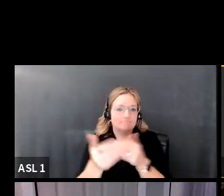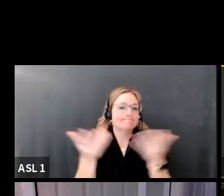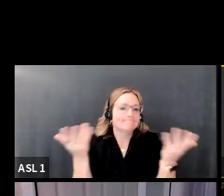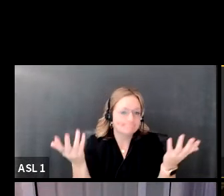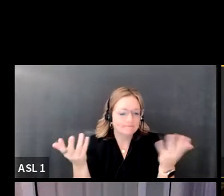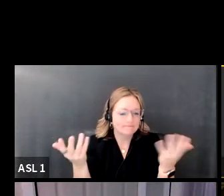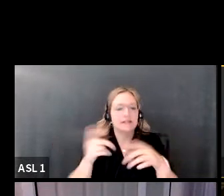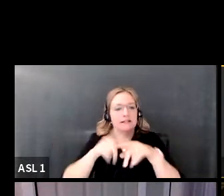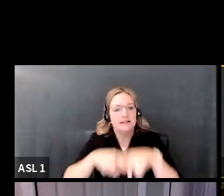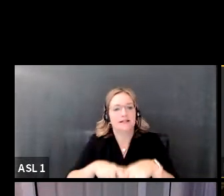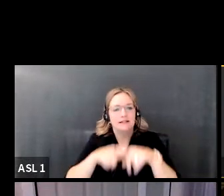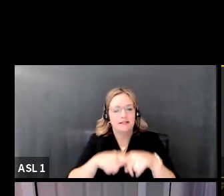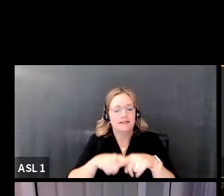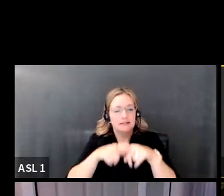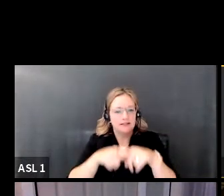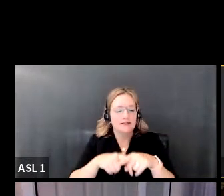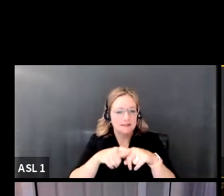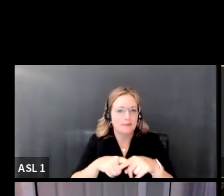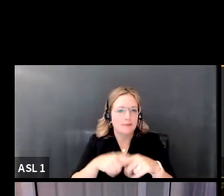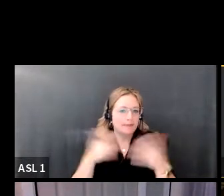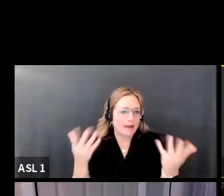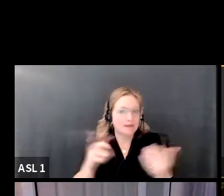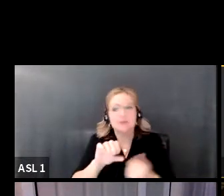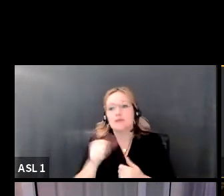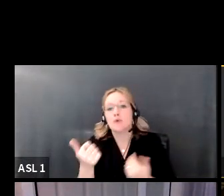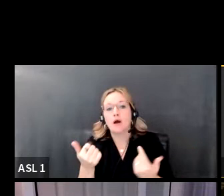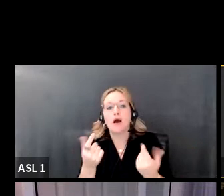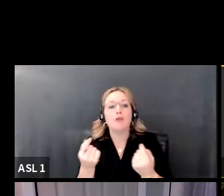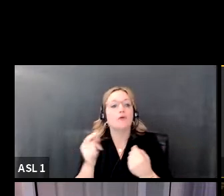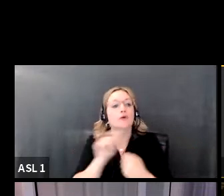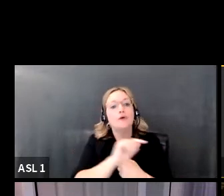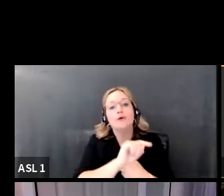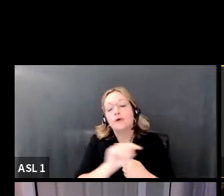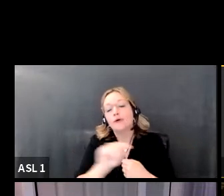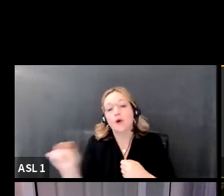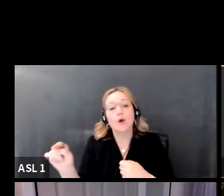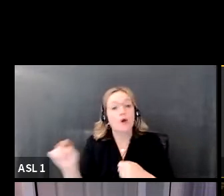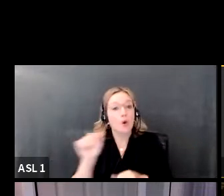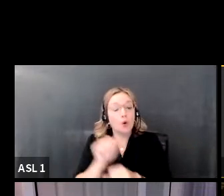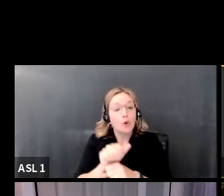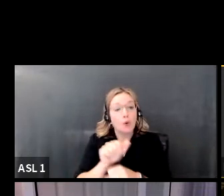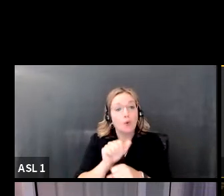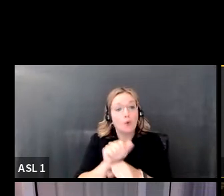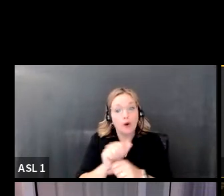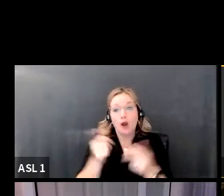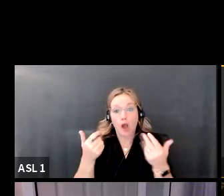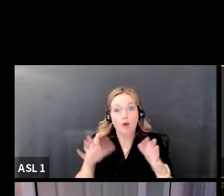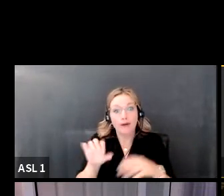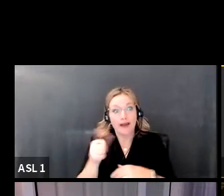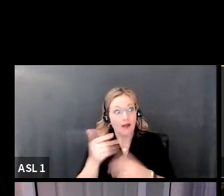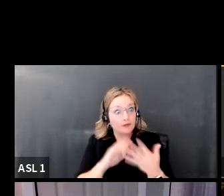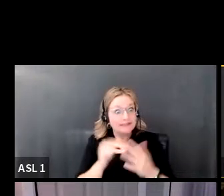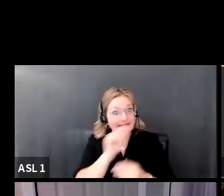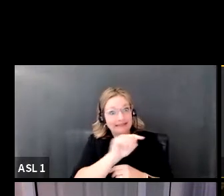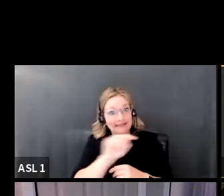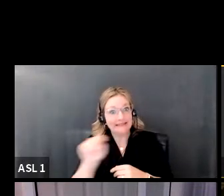first in canada so this this work has been done by other cities that we can emulate here but